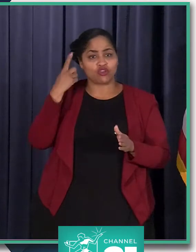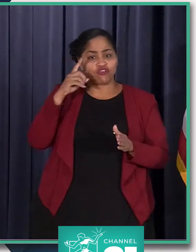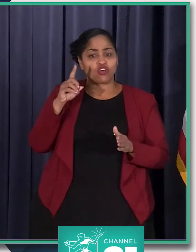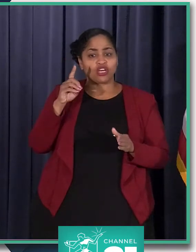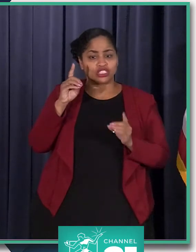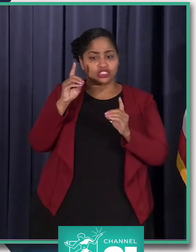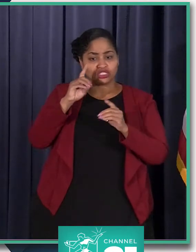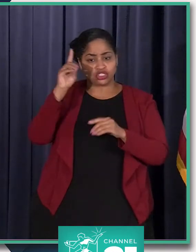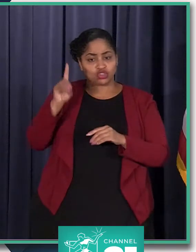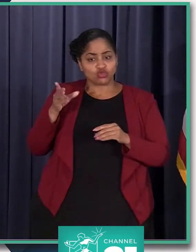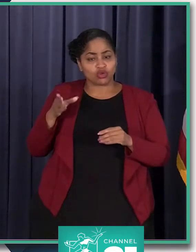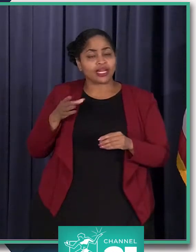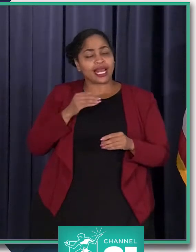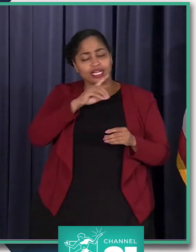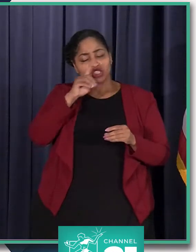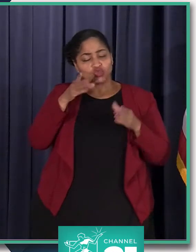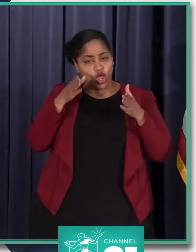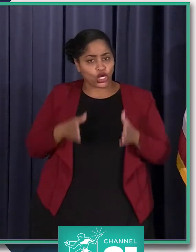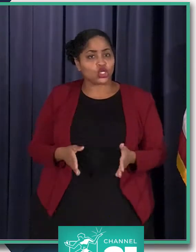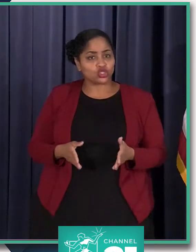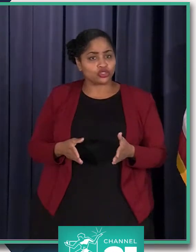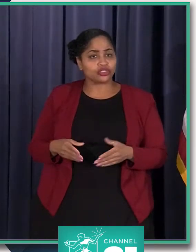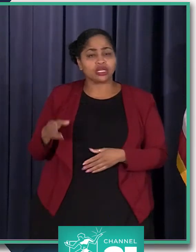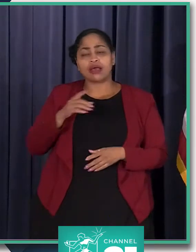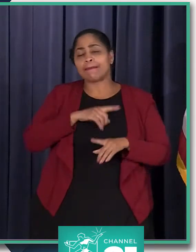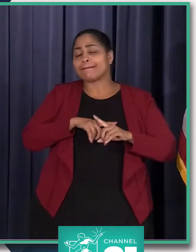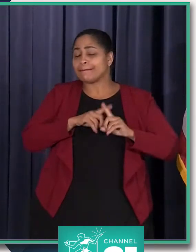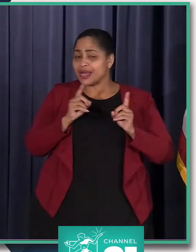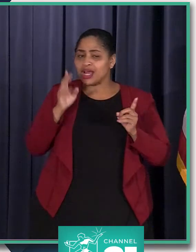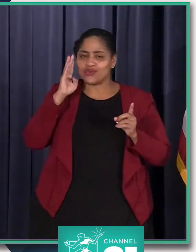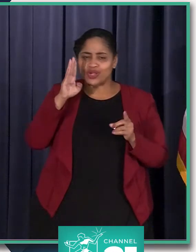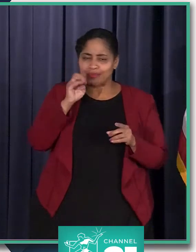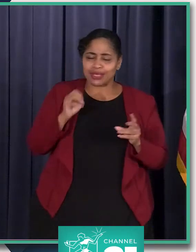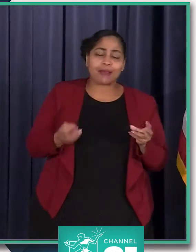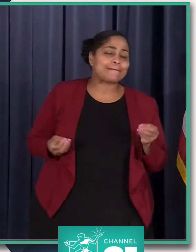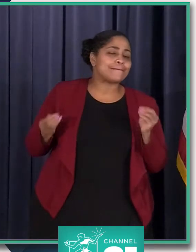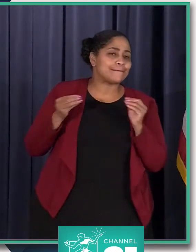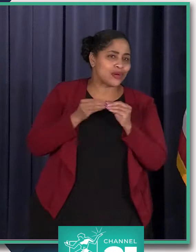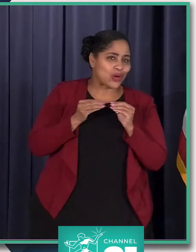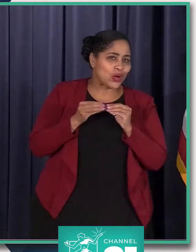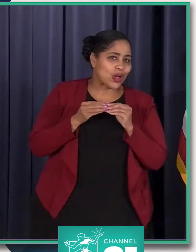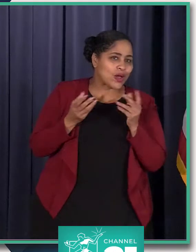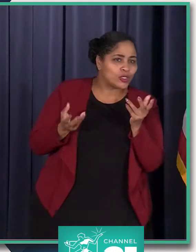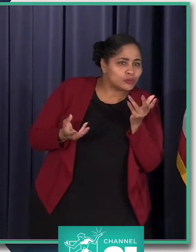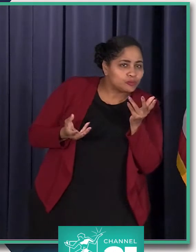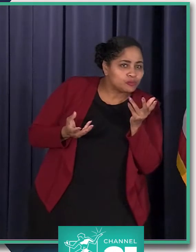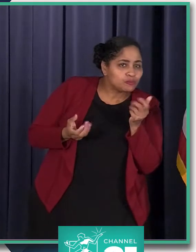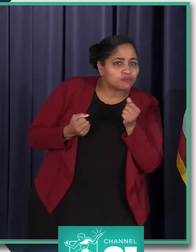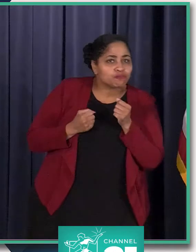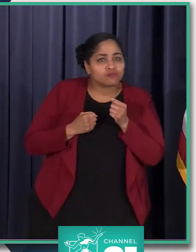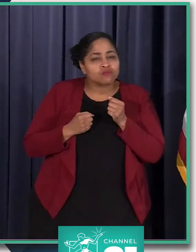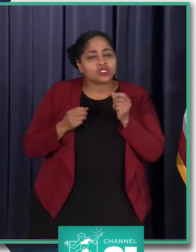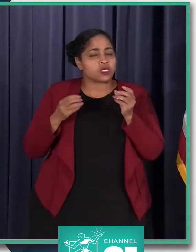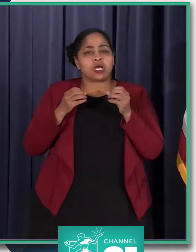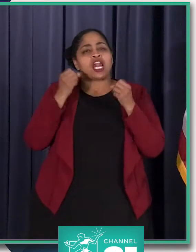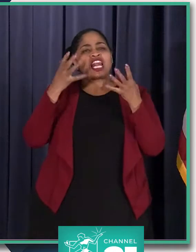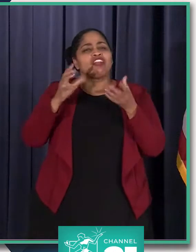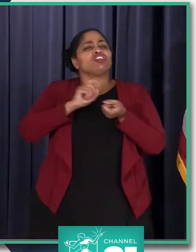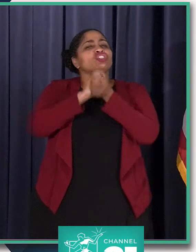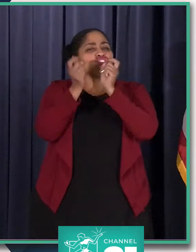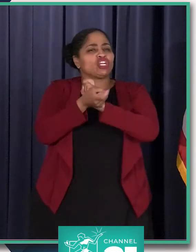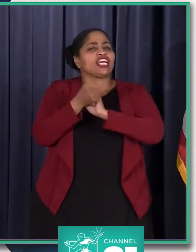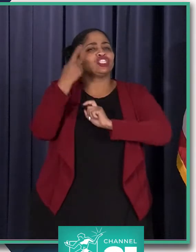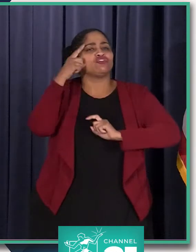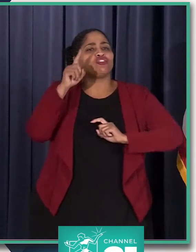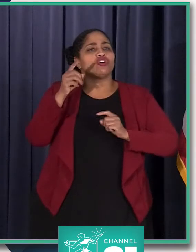Detroit and Detroiters, but there'll be more of a, there will be a lot of change as